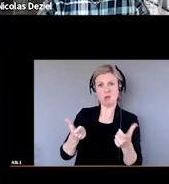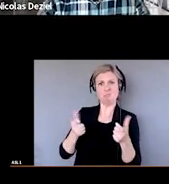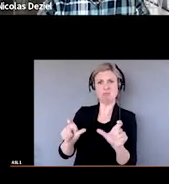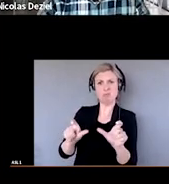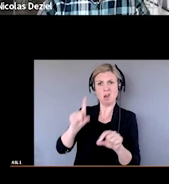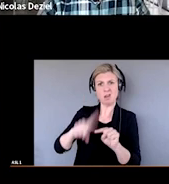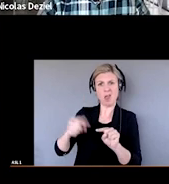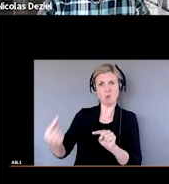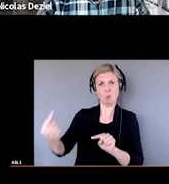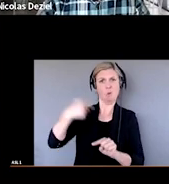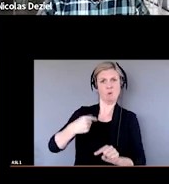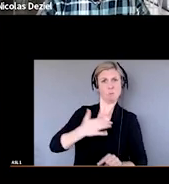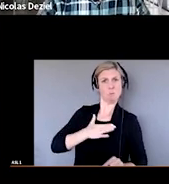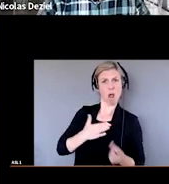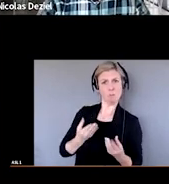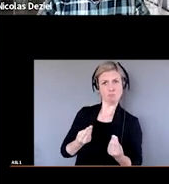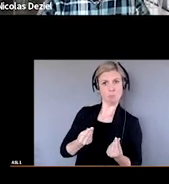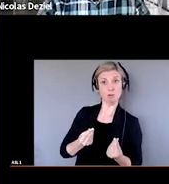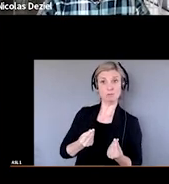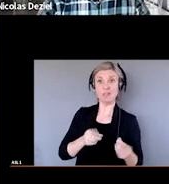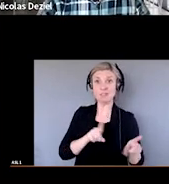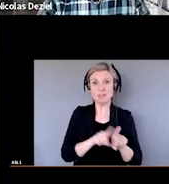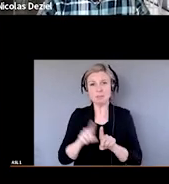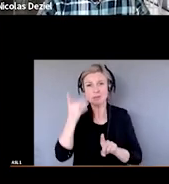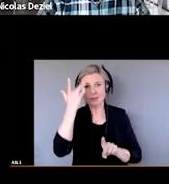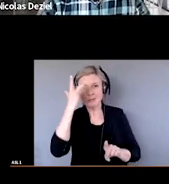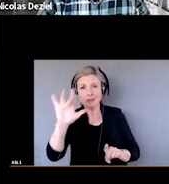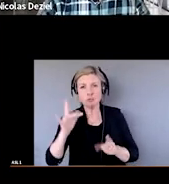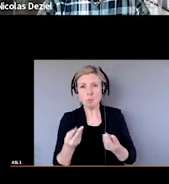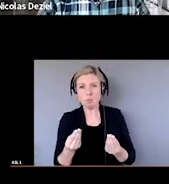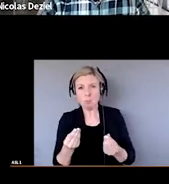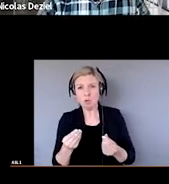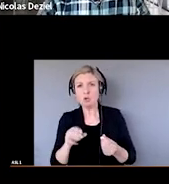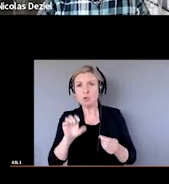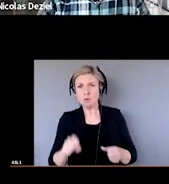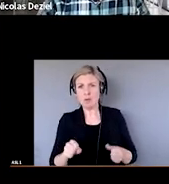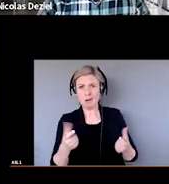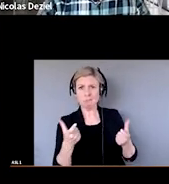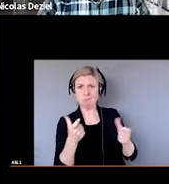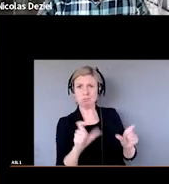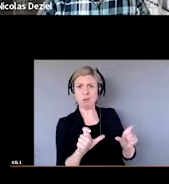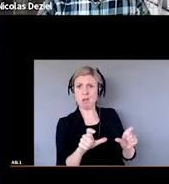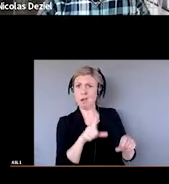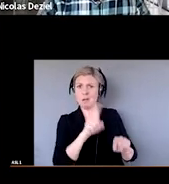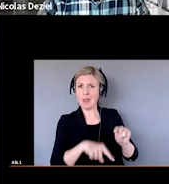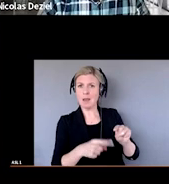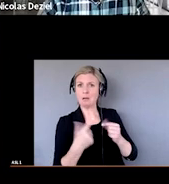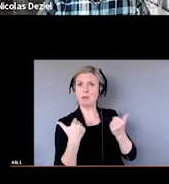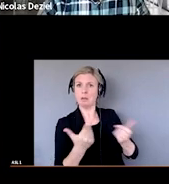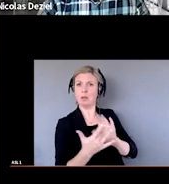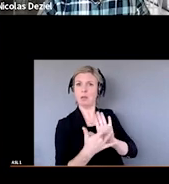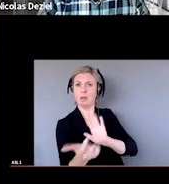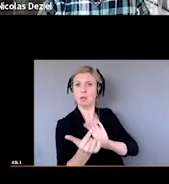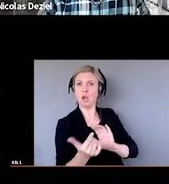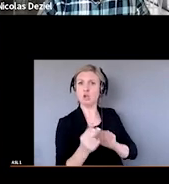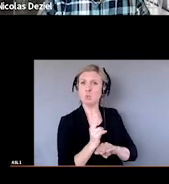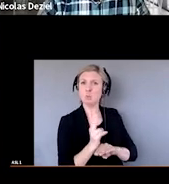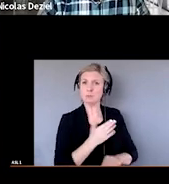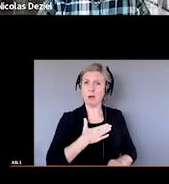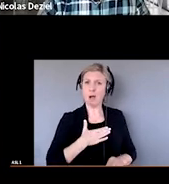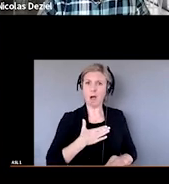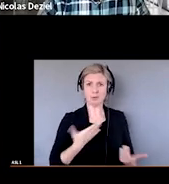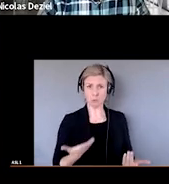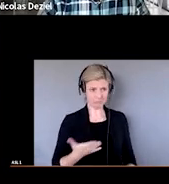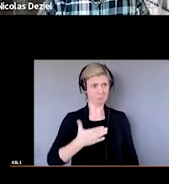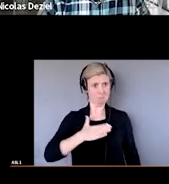it, trade it, and exclude others from using it. Also, like real property, IP is a valuable